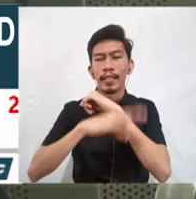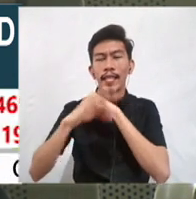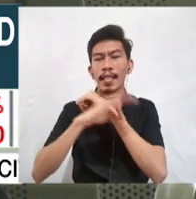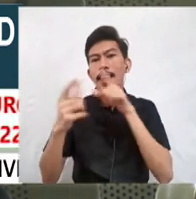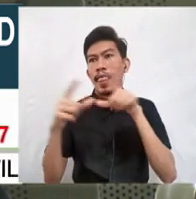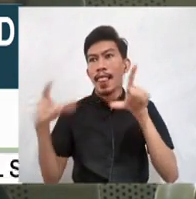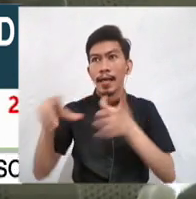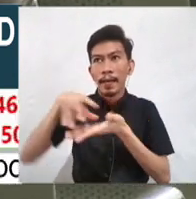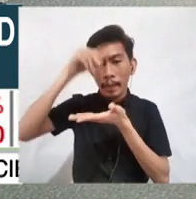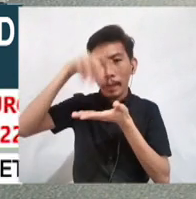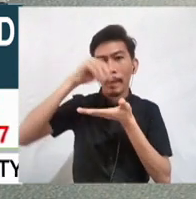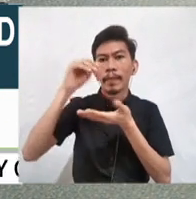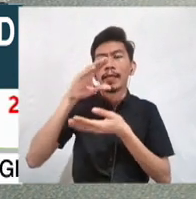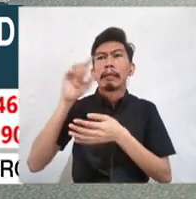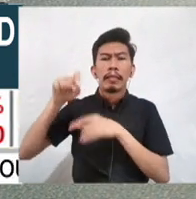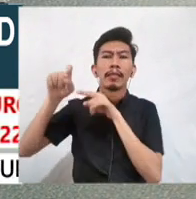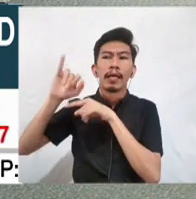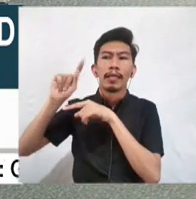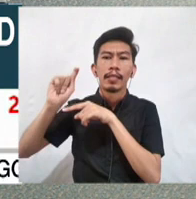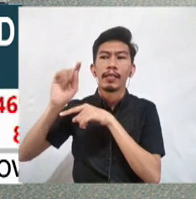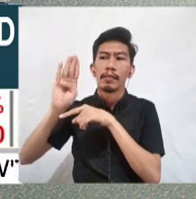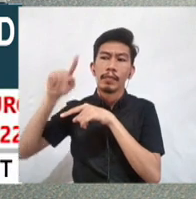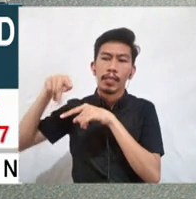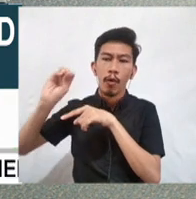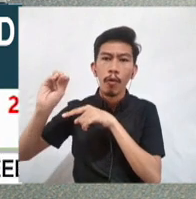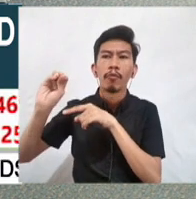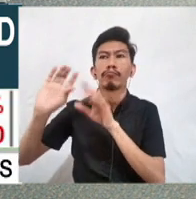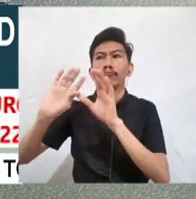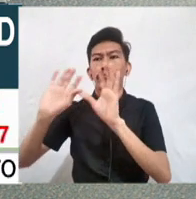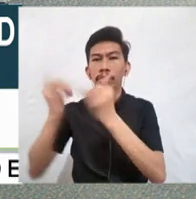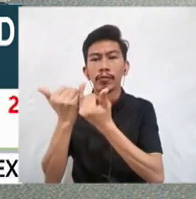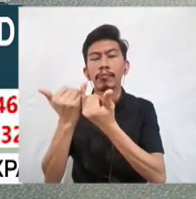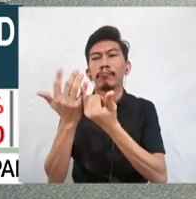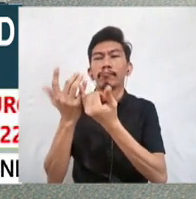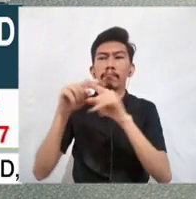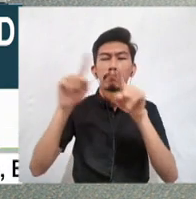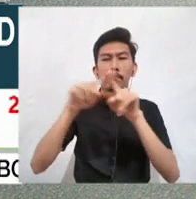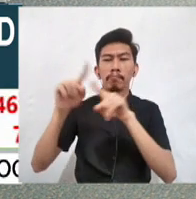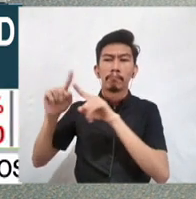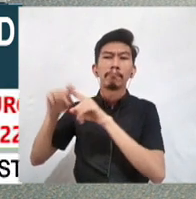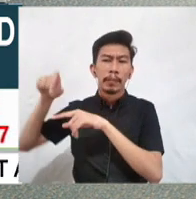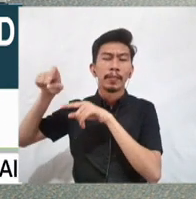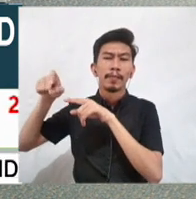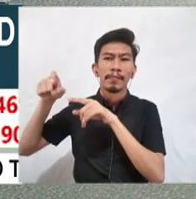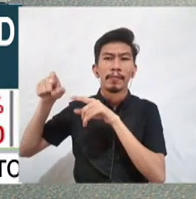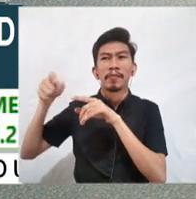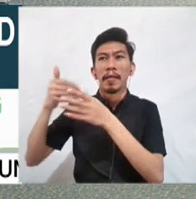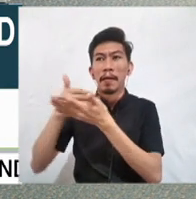our IT BPO companies. Mm-hmm. They will be hiring those who can